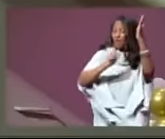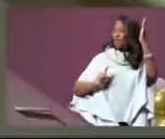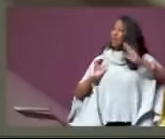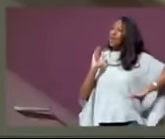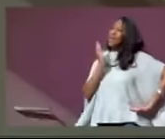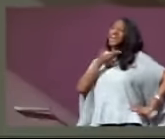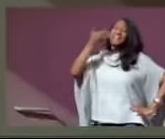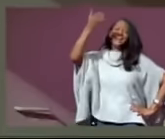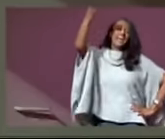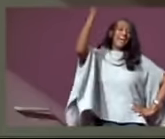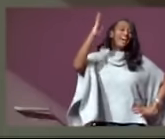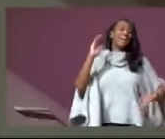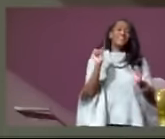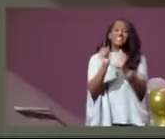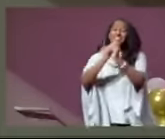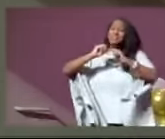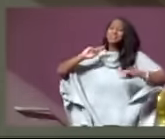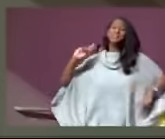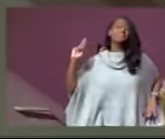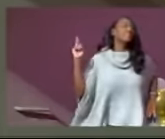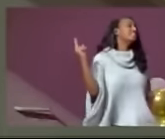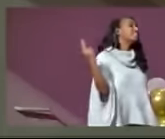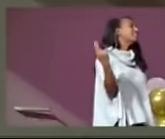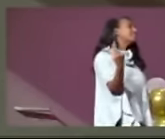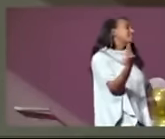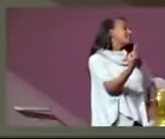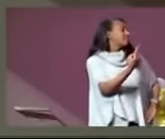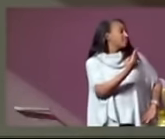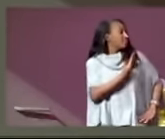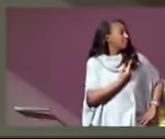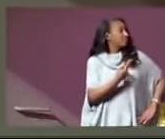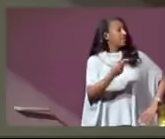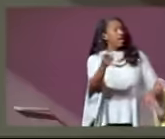the Lord our God is omnipotent.